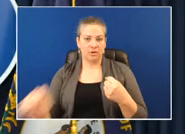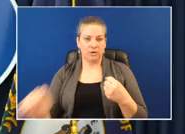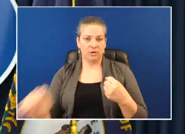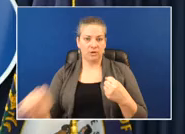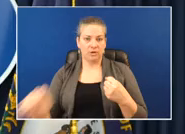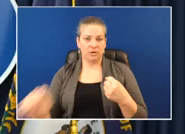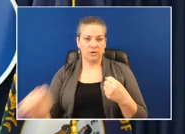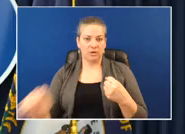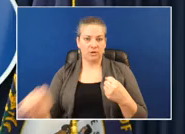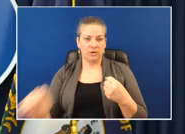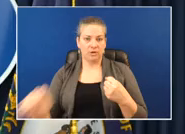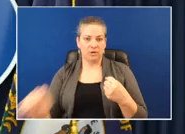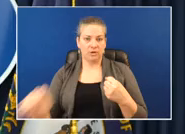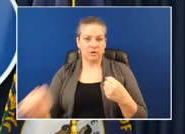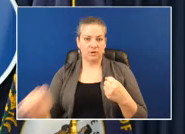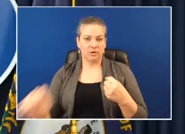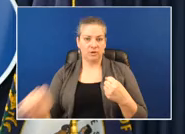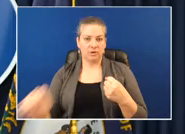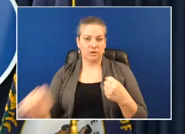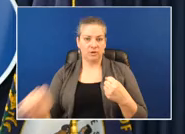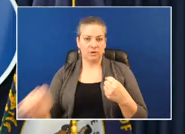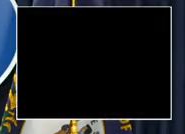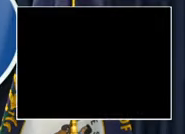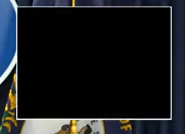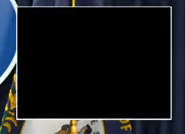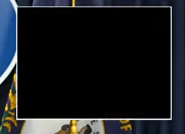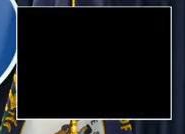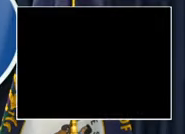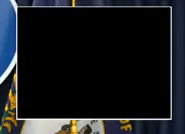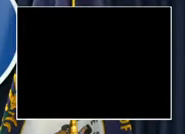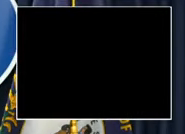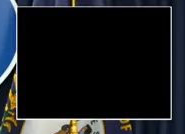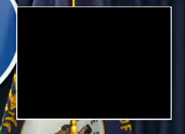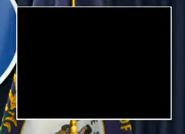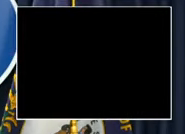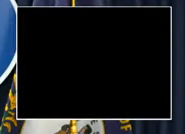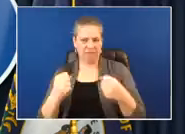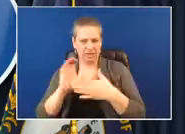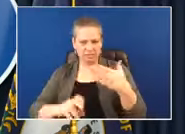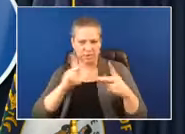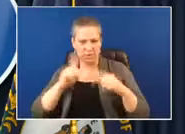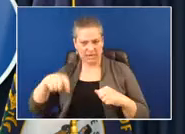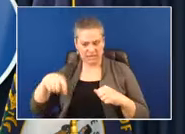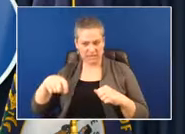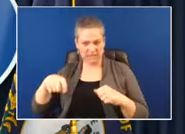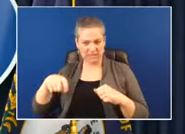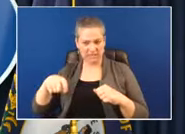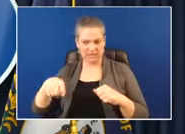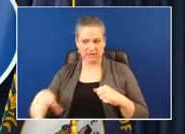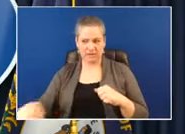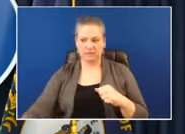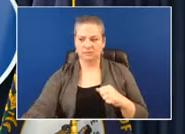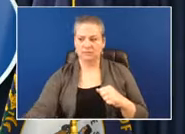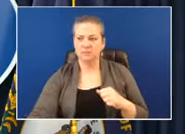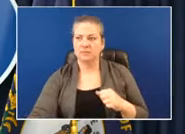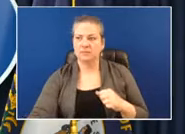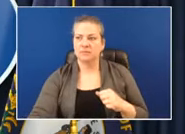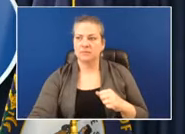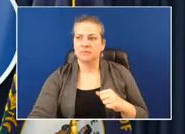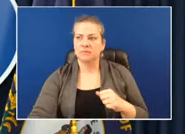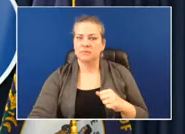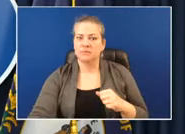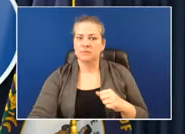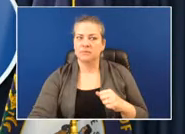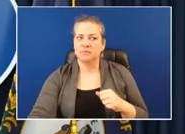the chronic management of health conditions that people need. And as the governor also